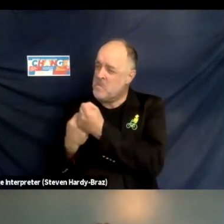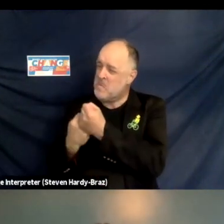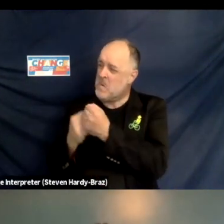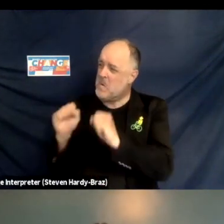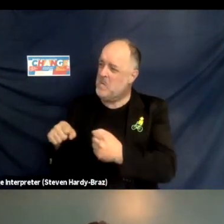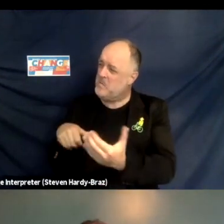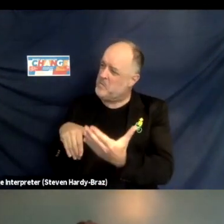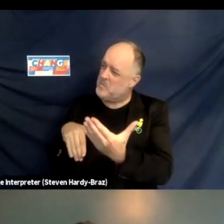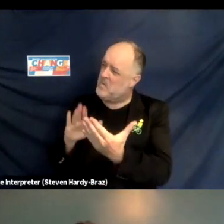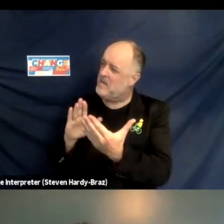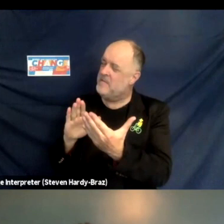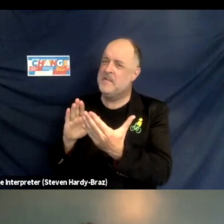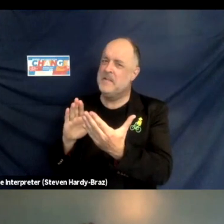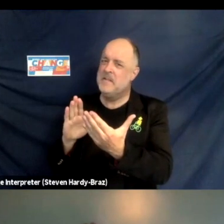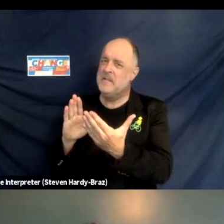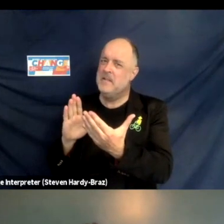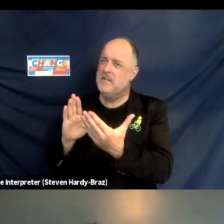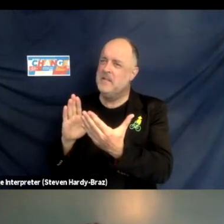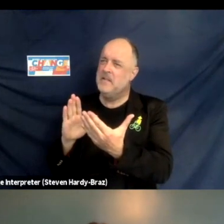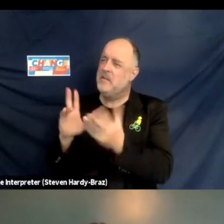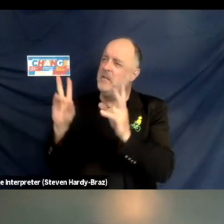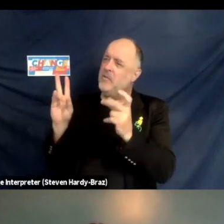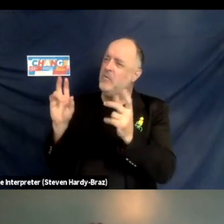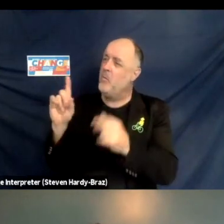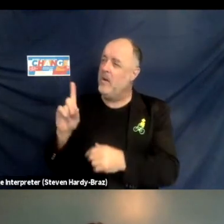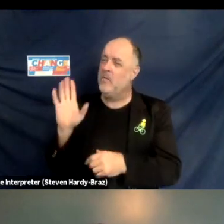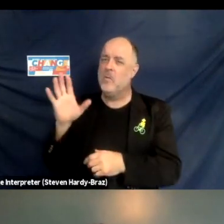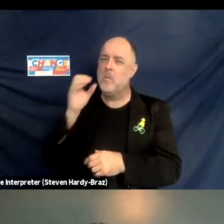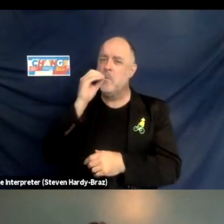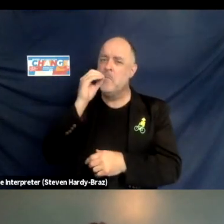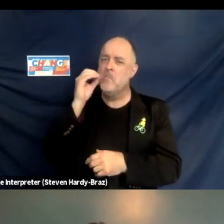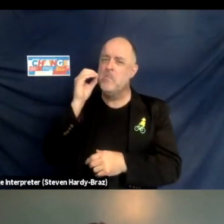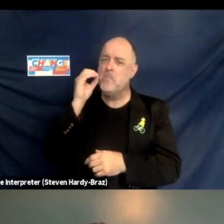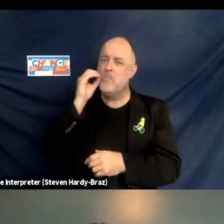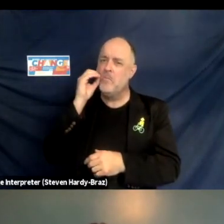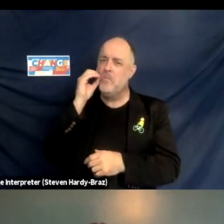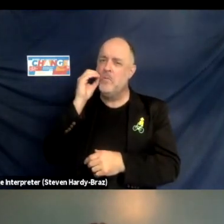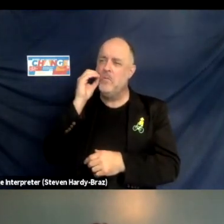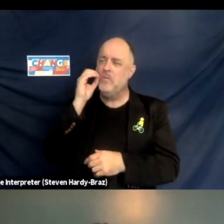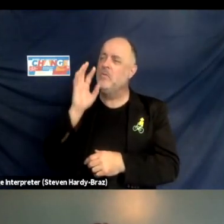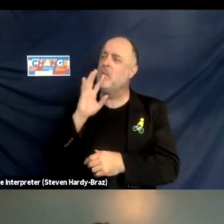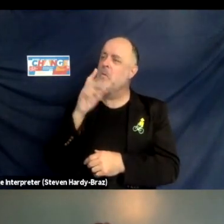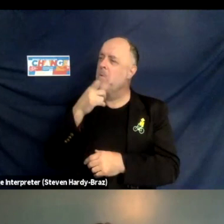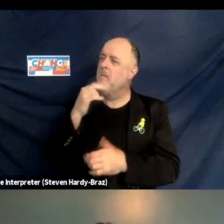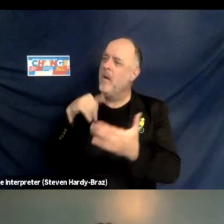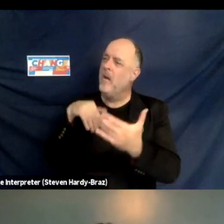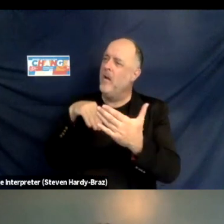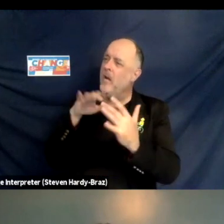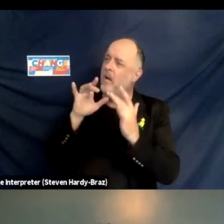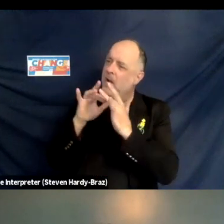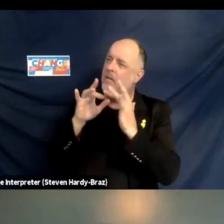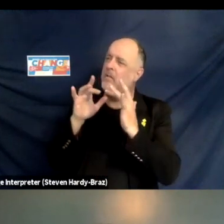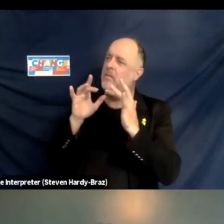address the issues within their homes. A lot of this goes back to who you have access to. I think this first